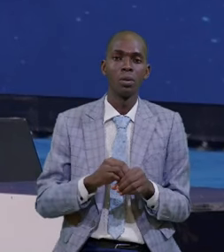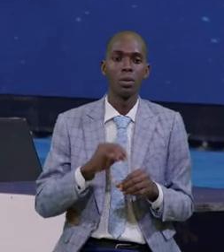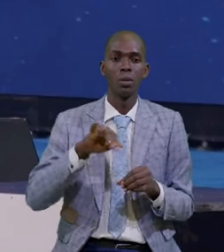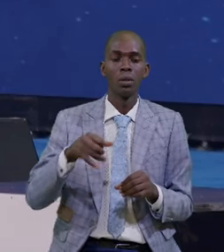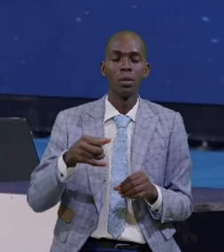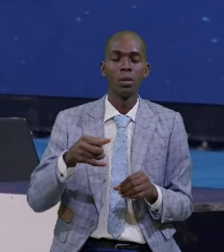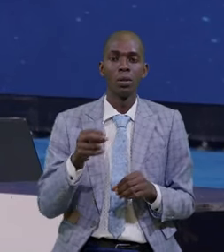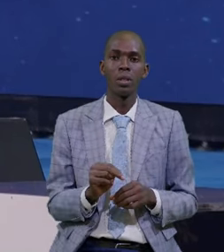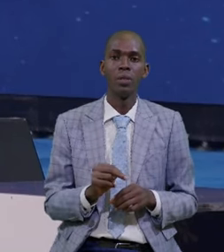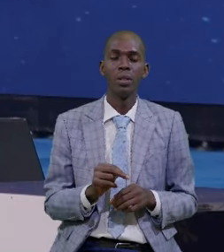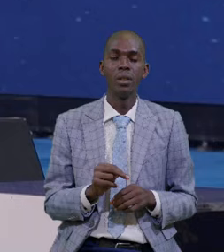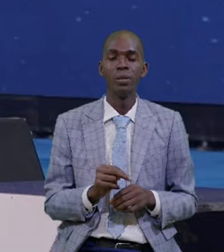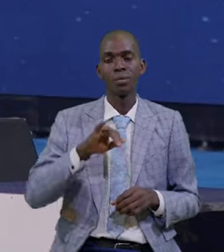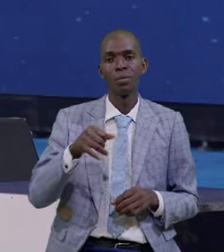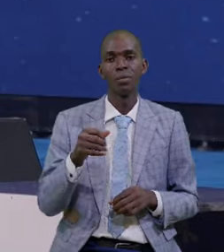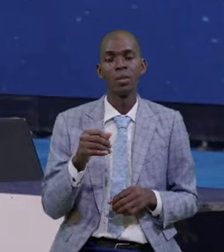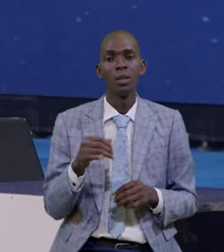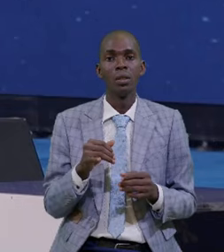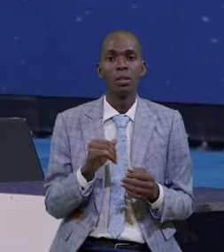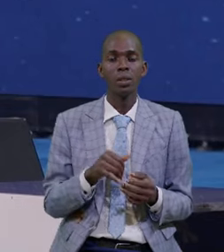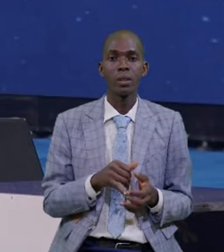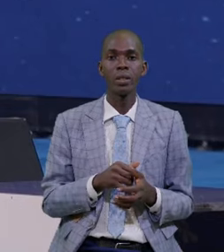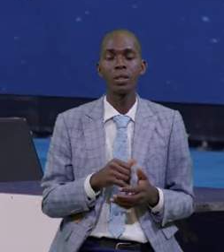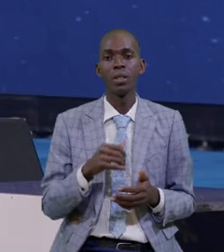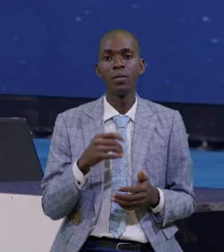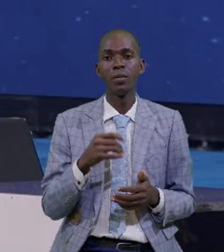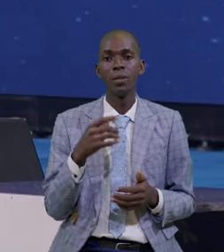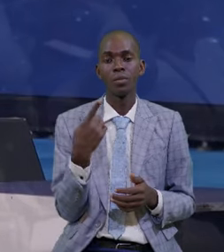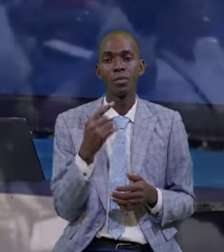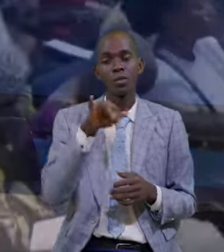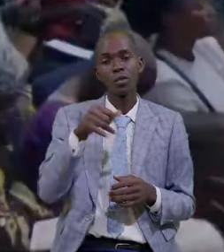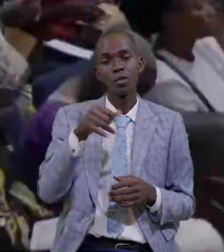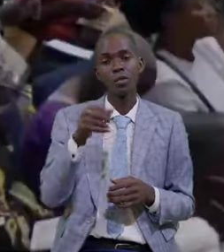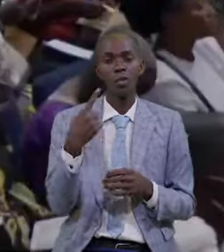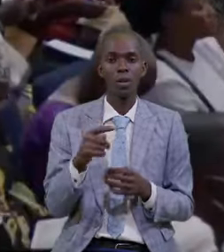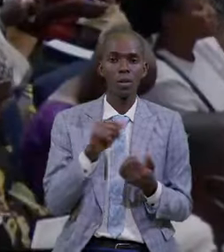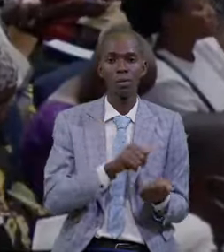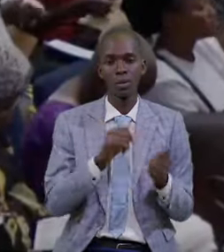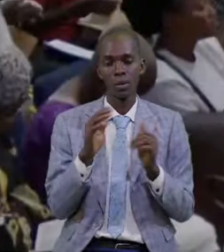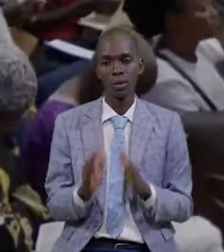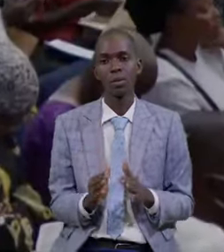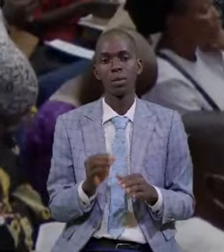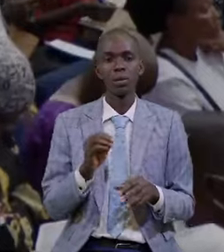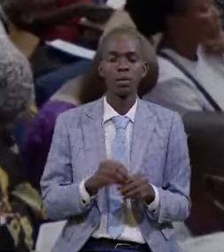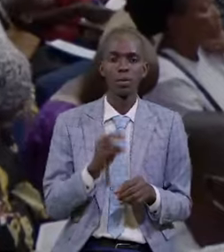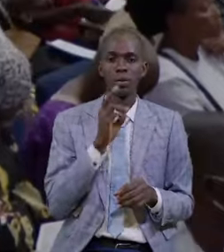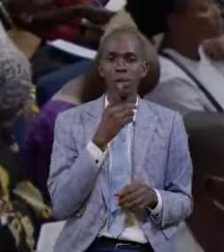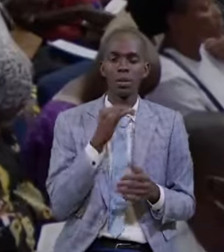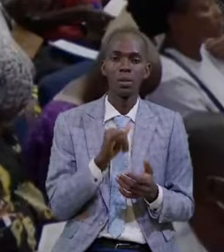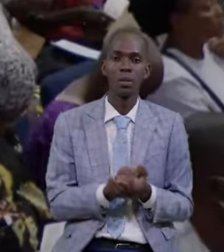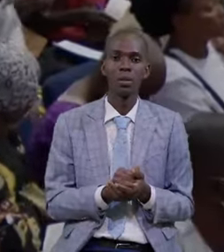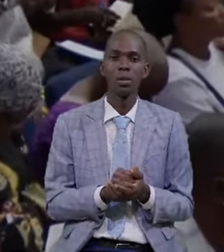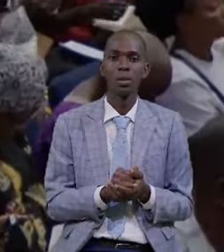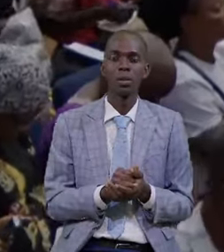Baptist. John the baptizer in water. He said, I